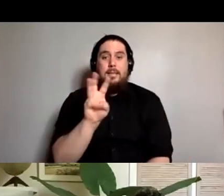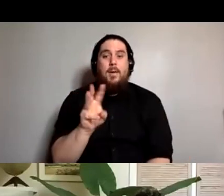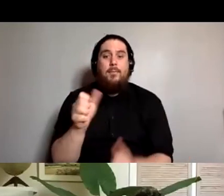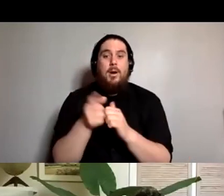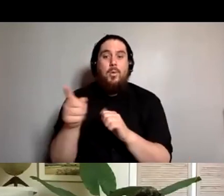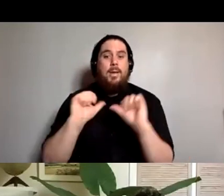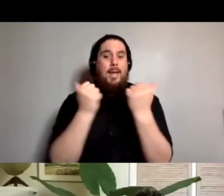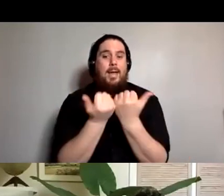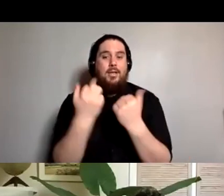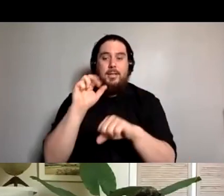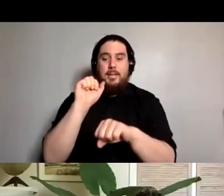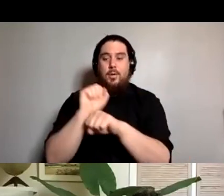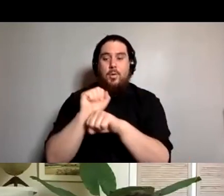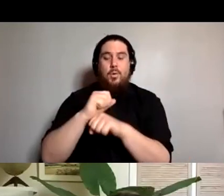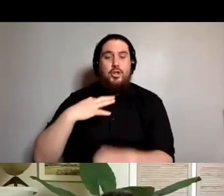job candidates?